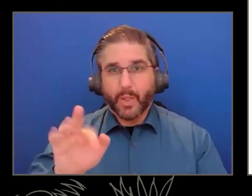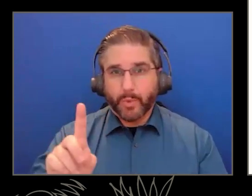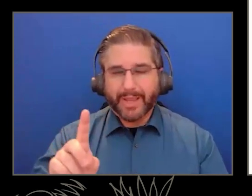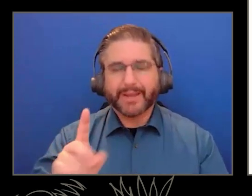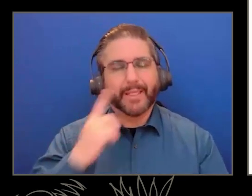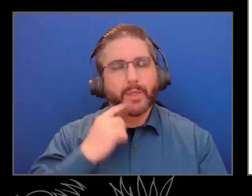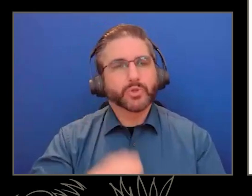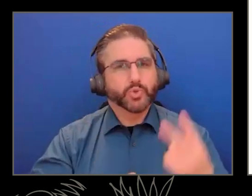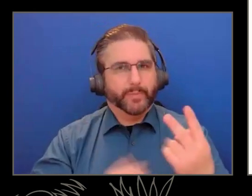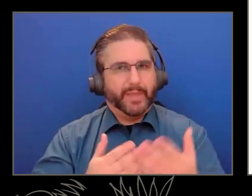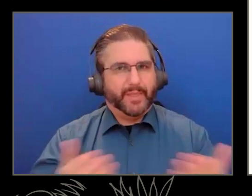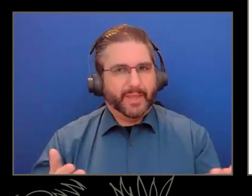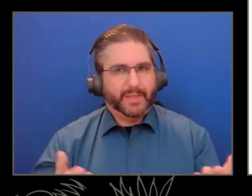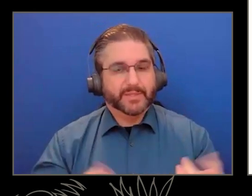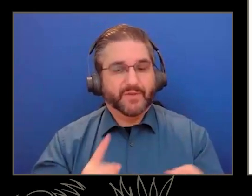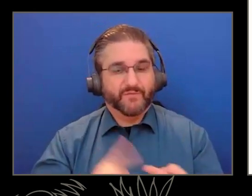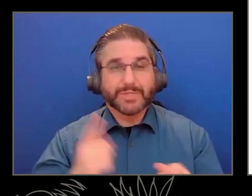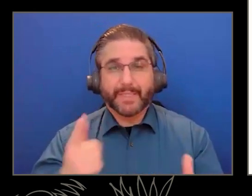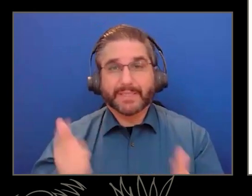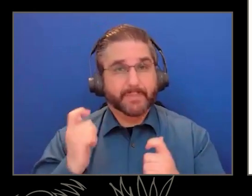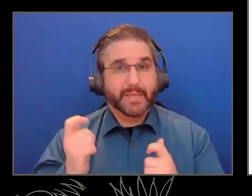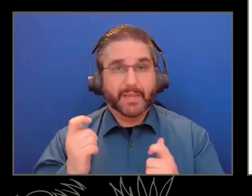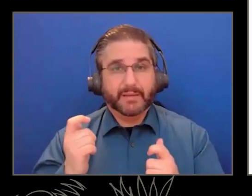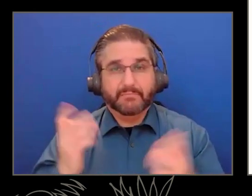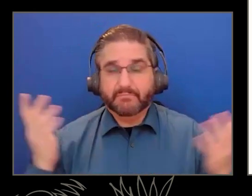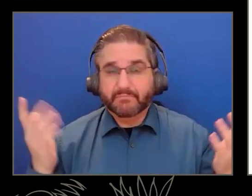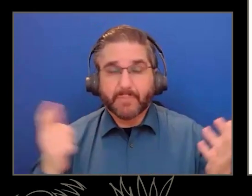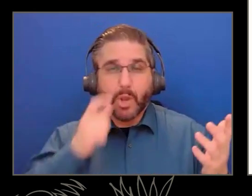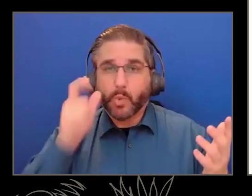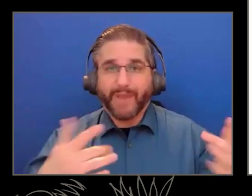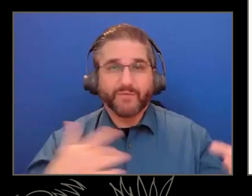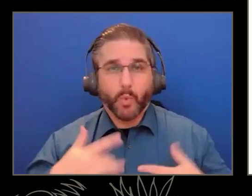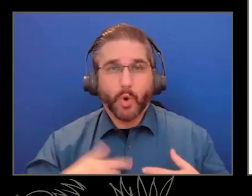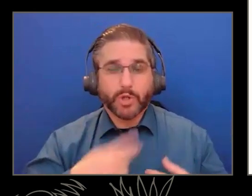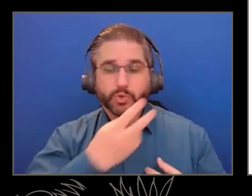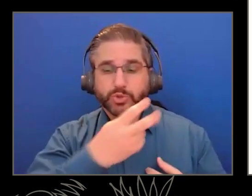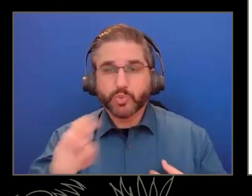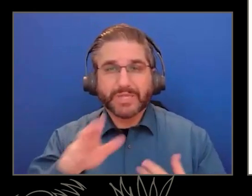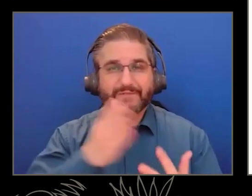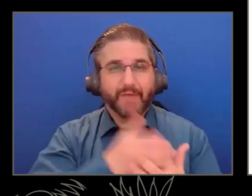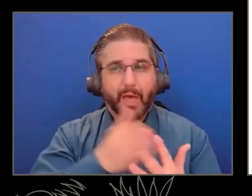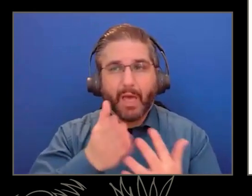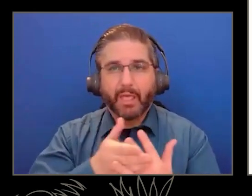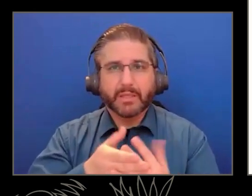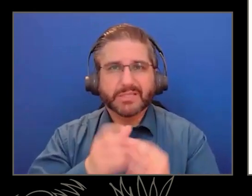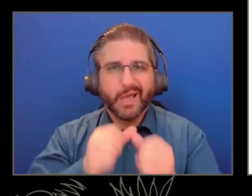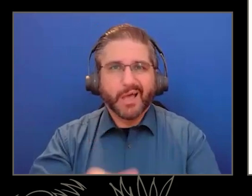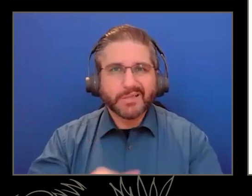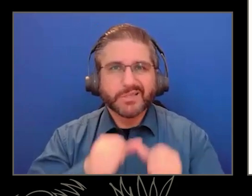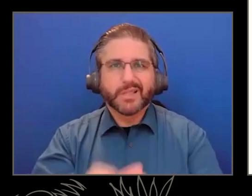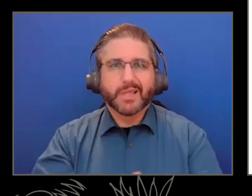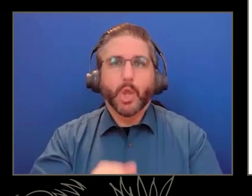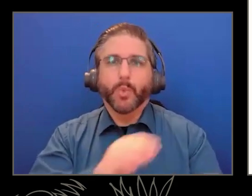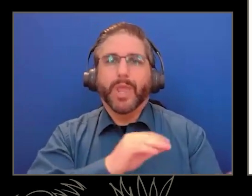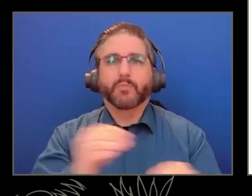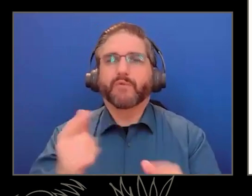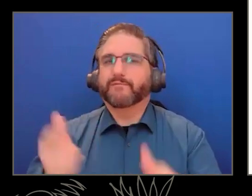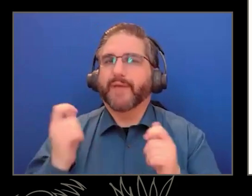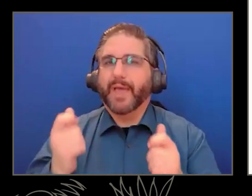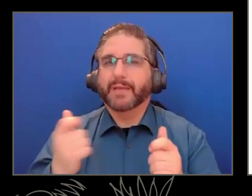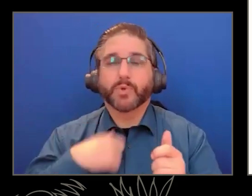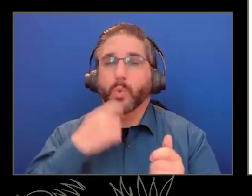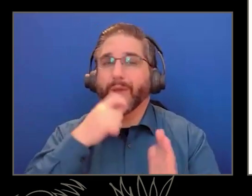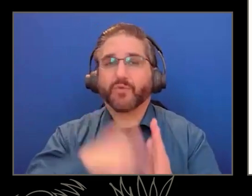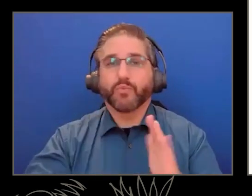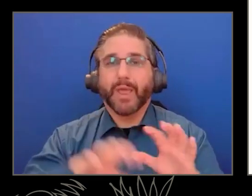I think the first one is speed. You don't have to worry about switching files constantly, and it enables you to move fast because you don't have to write those